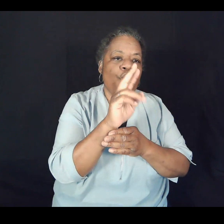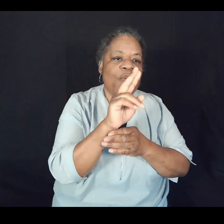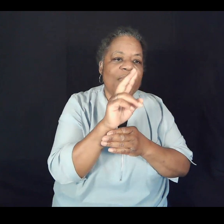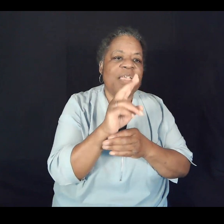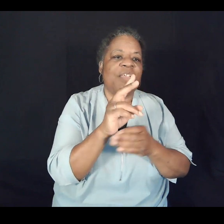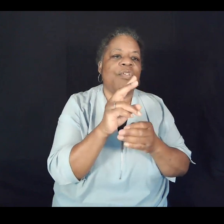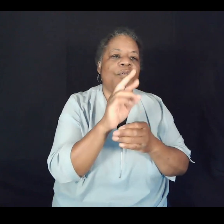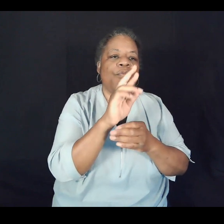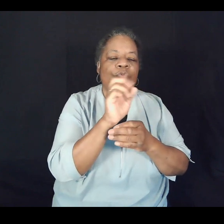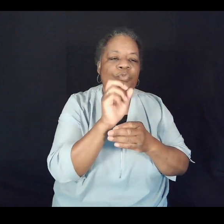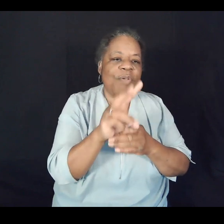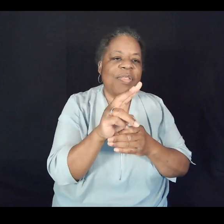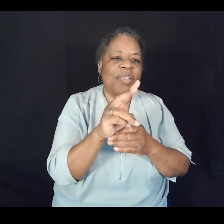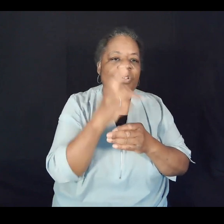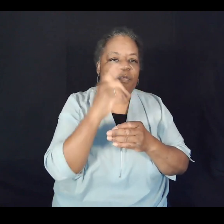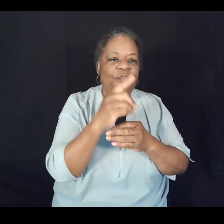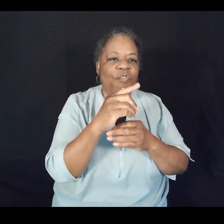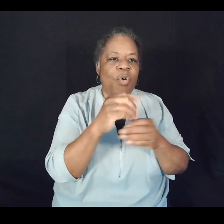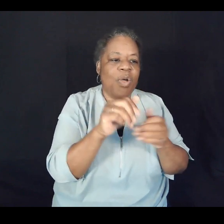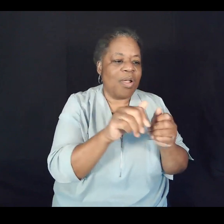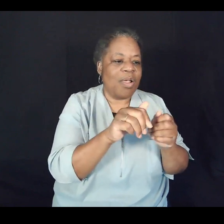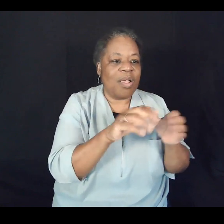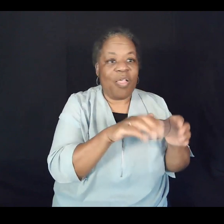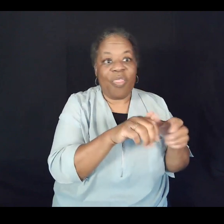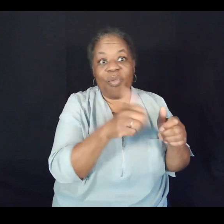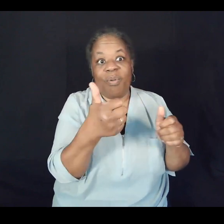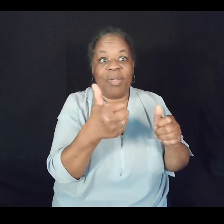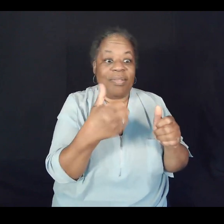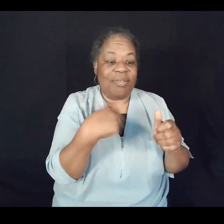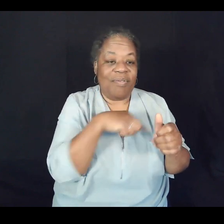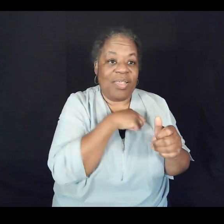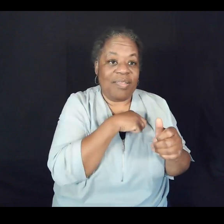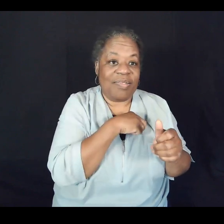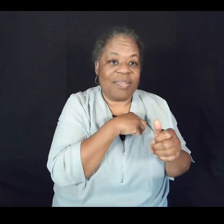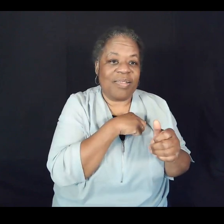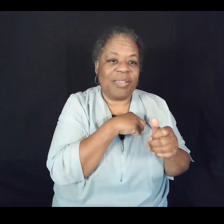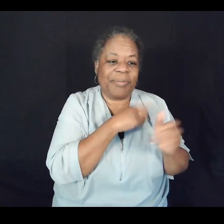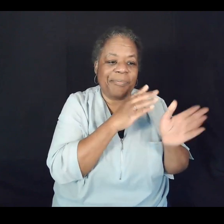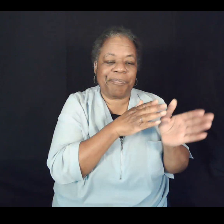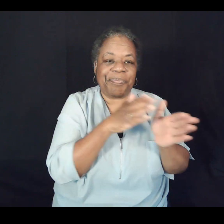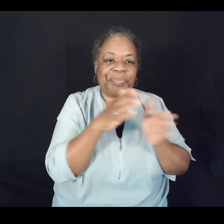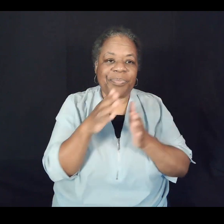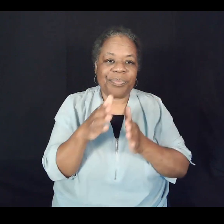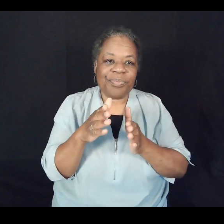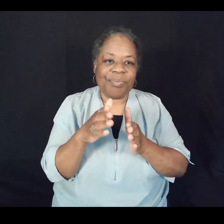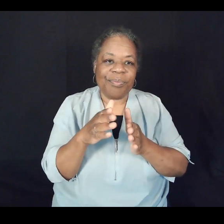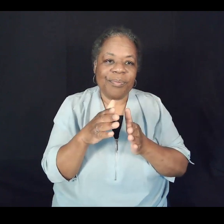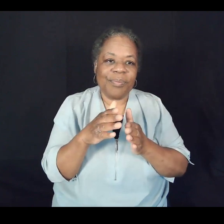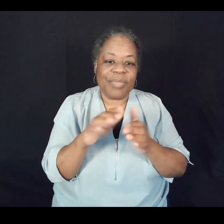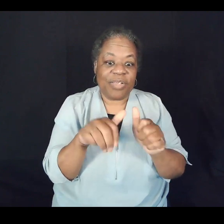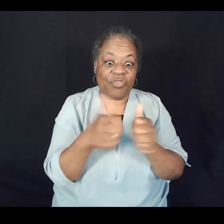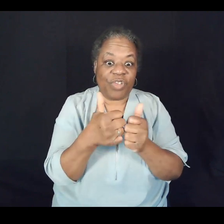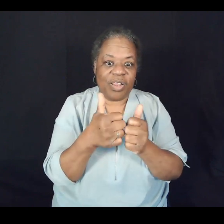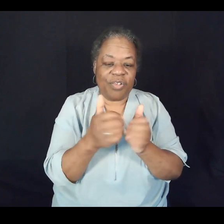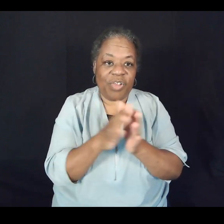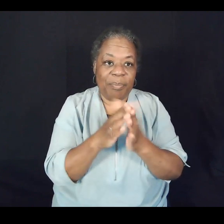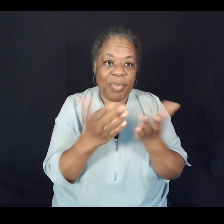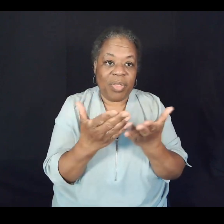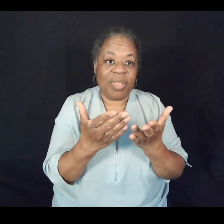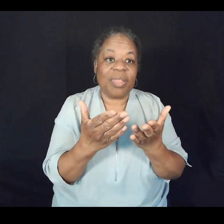favorite authors, Scott McKnight. A few of us are reading that these days. If you're up for a challenge, maybe this